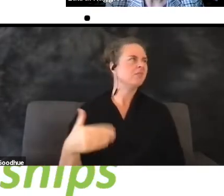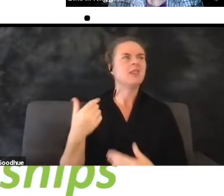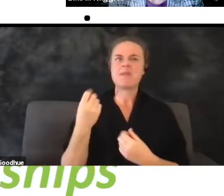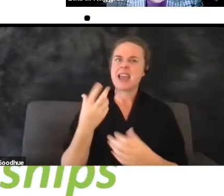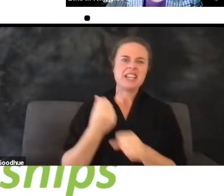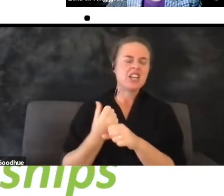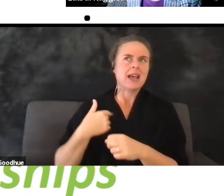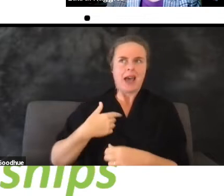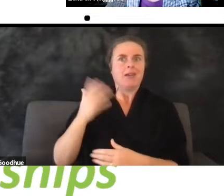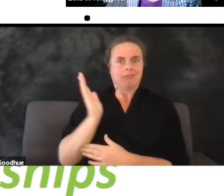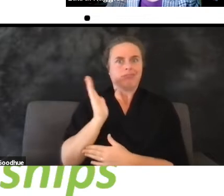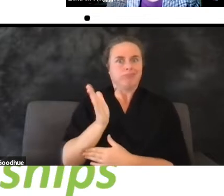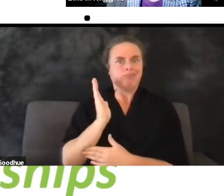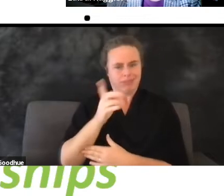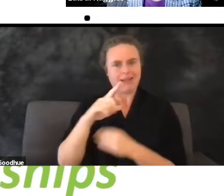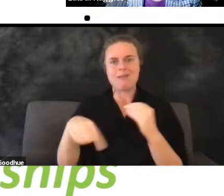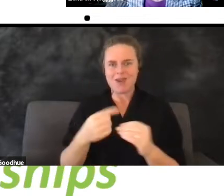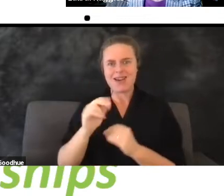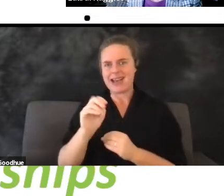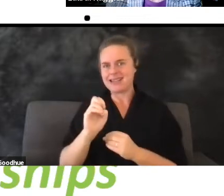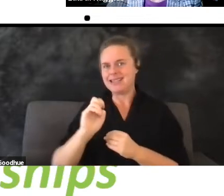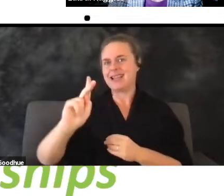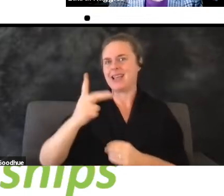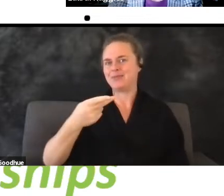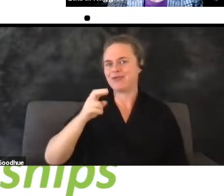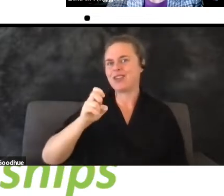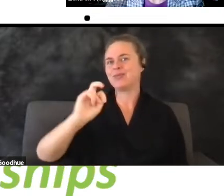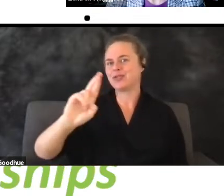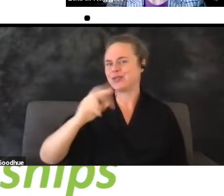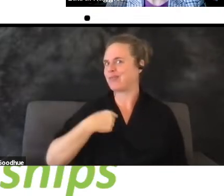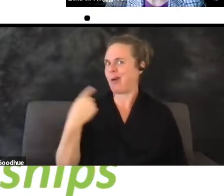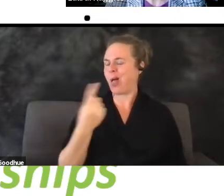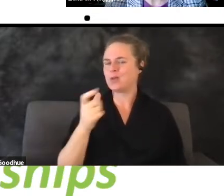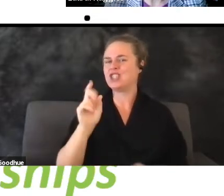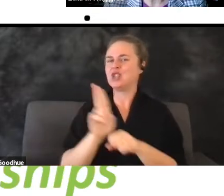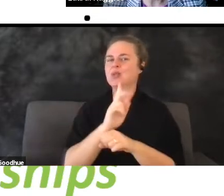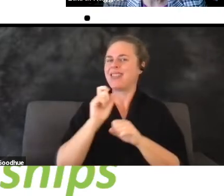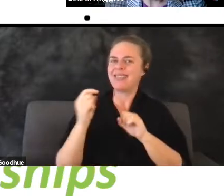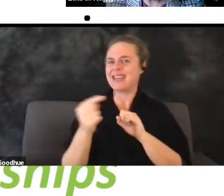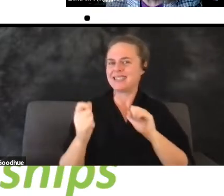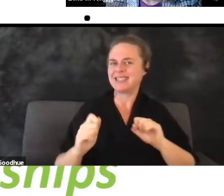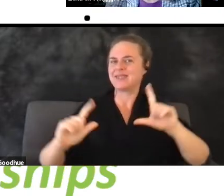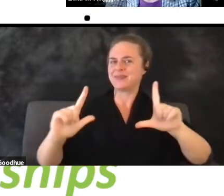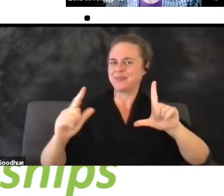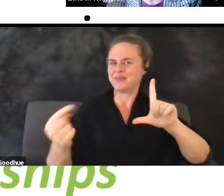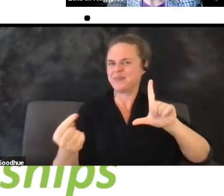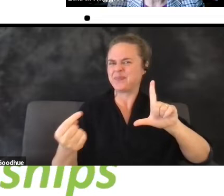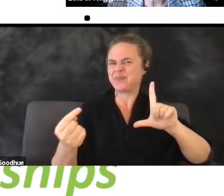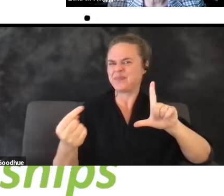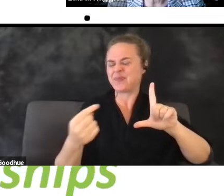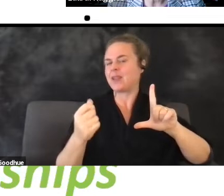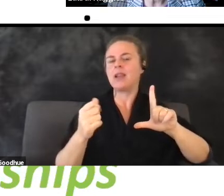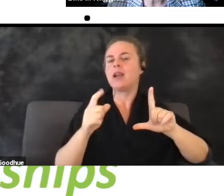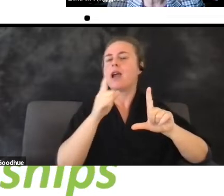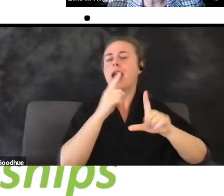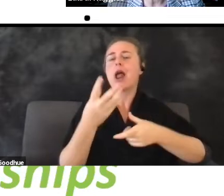almost always use this slide. It does not tell the whole story for sure, but